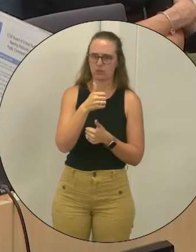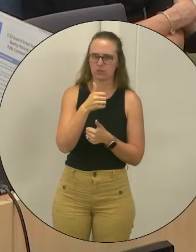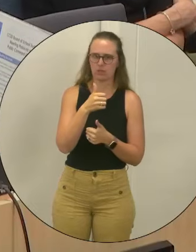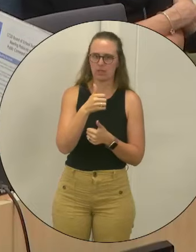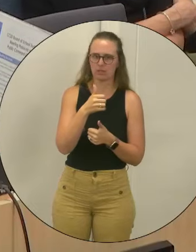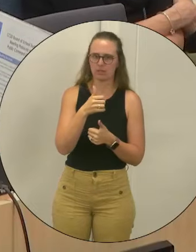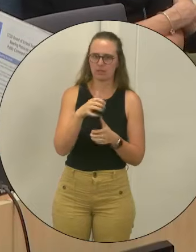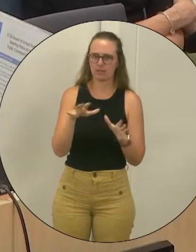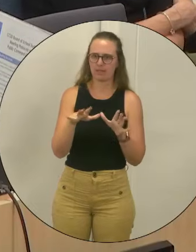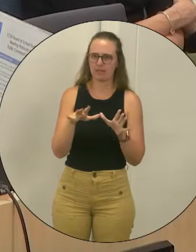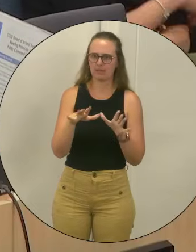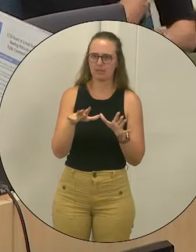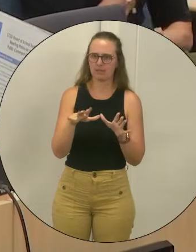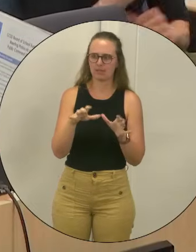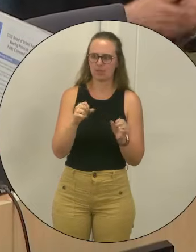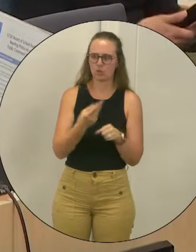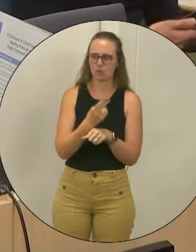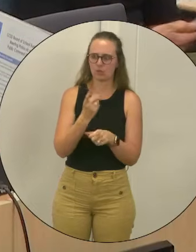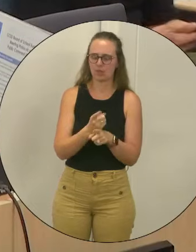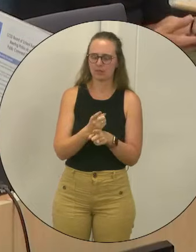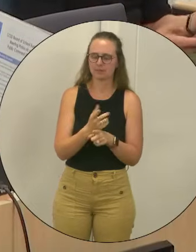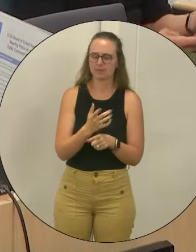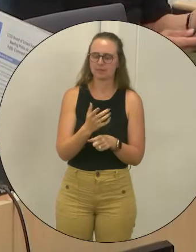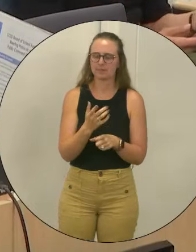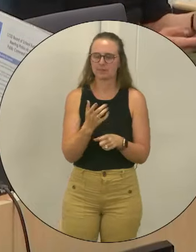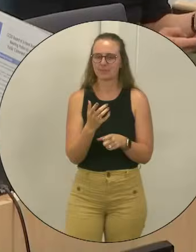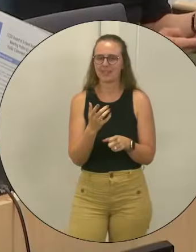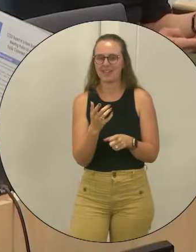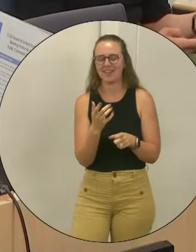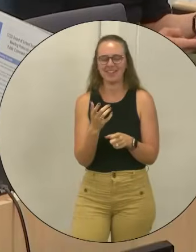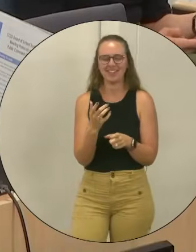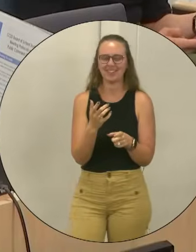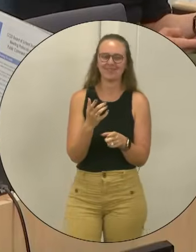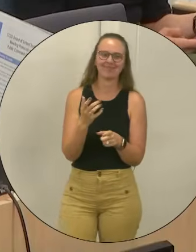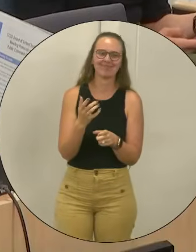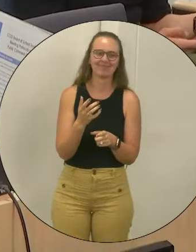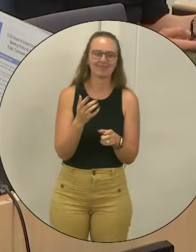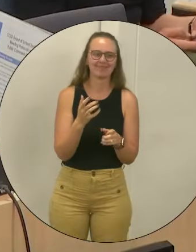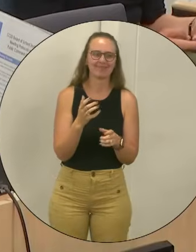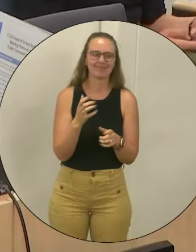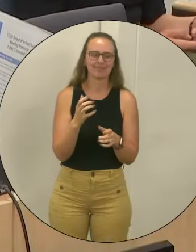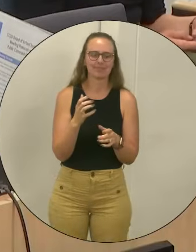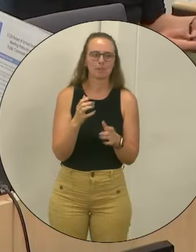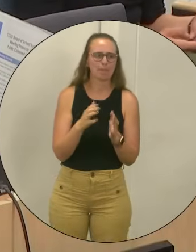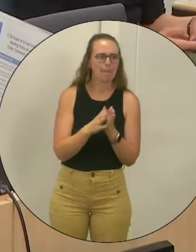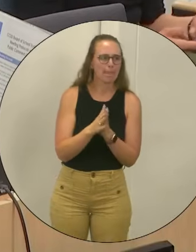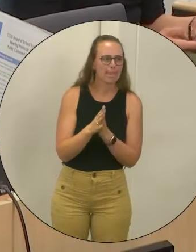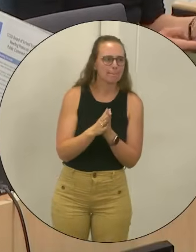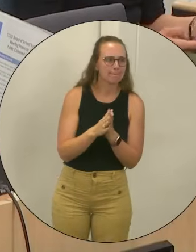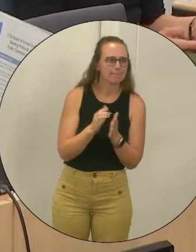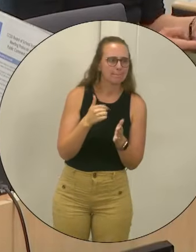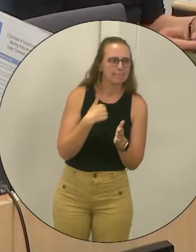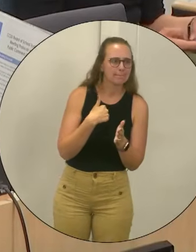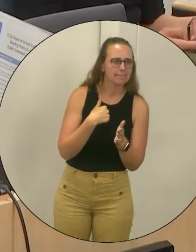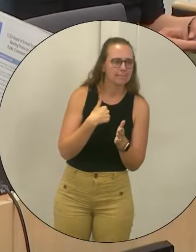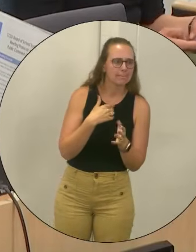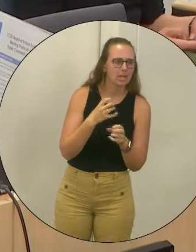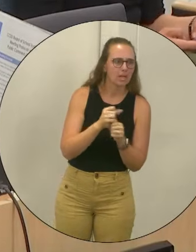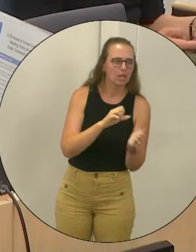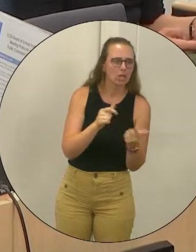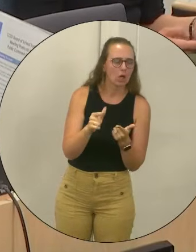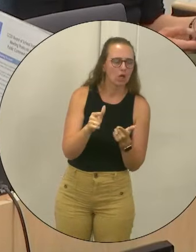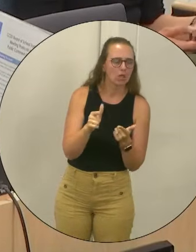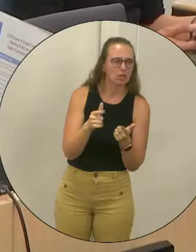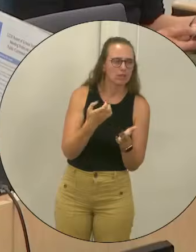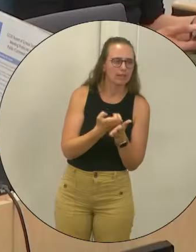those correctly. You know, the catalytic converter law, I got all the evidence. I got shot